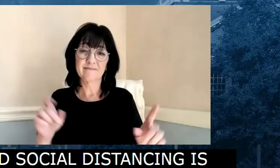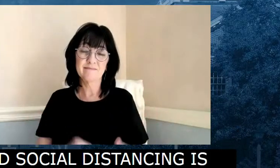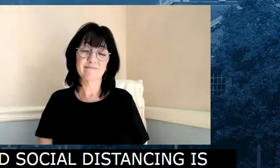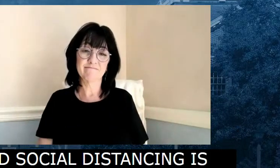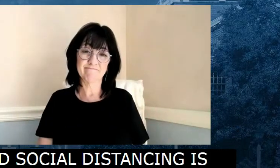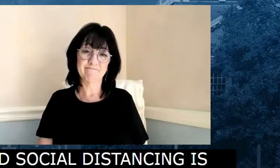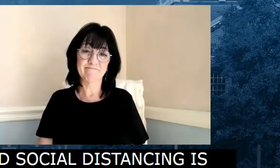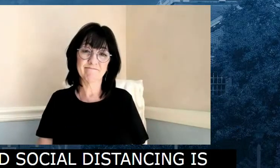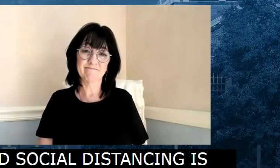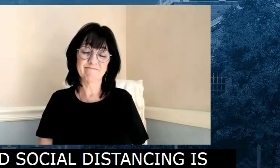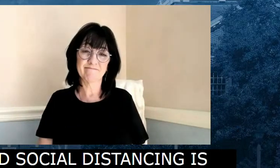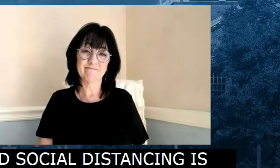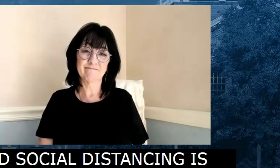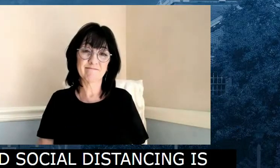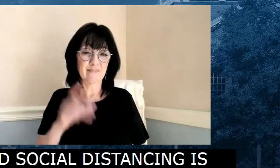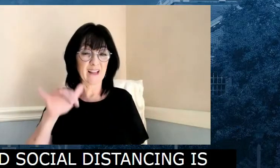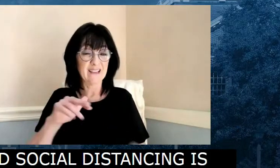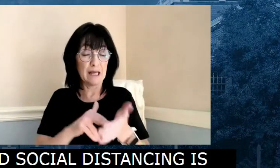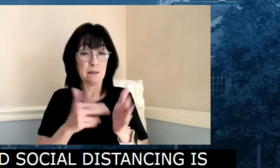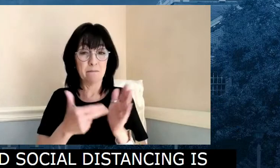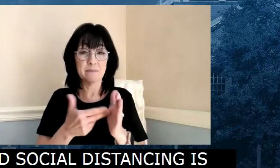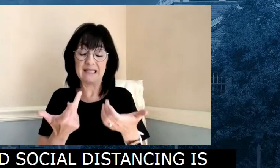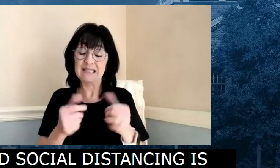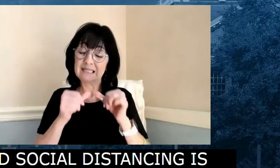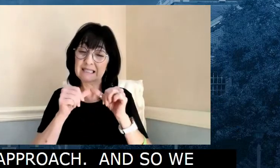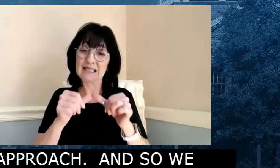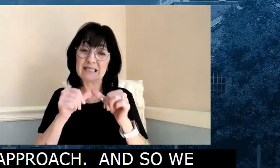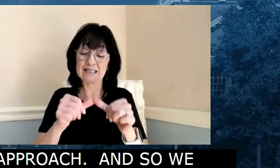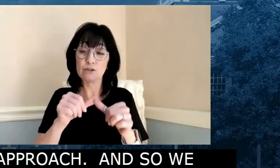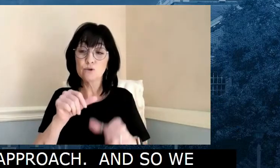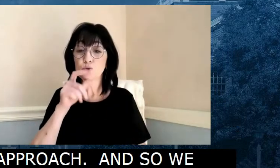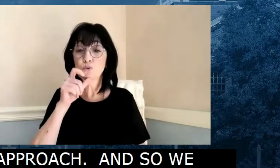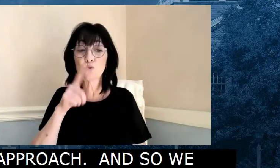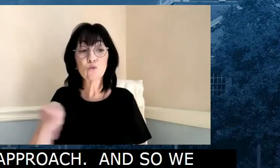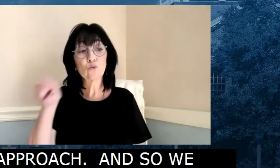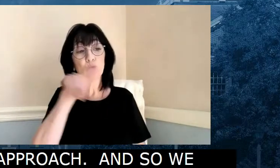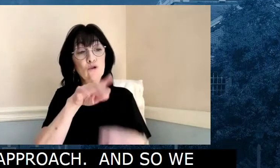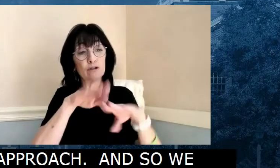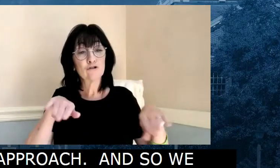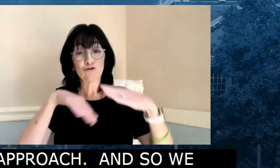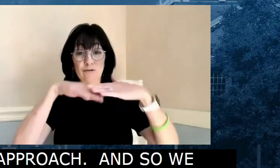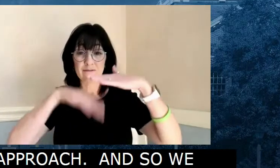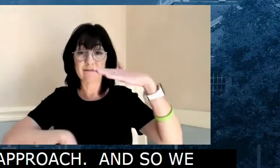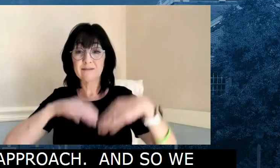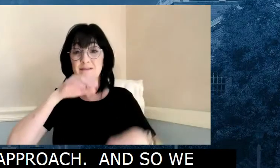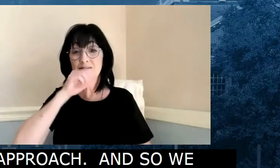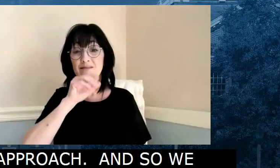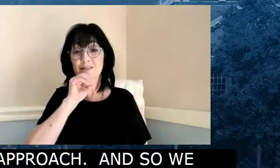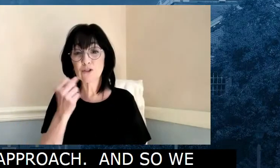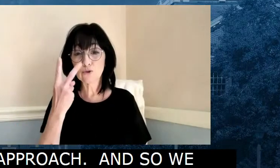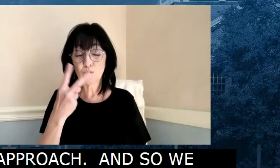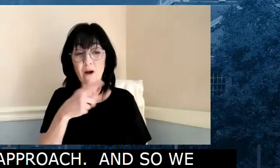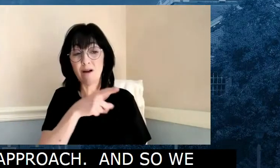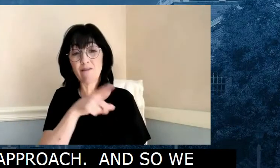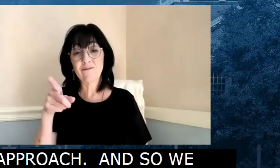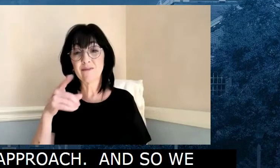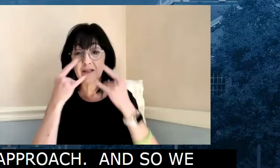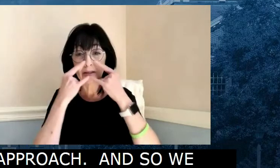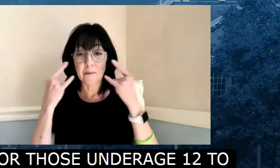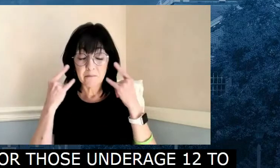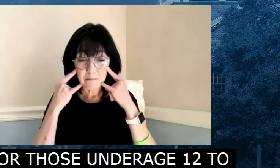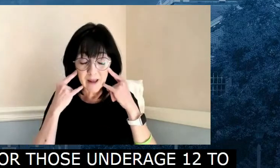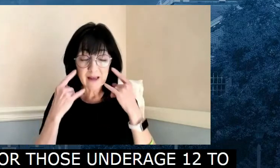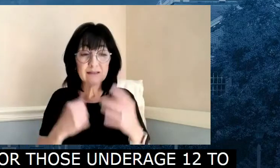we continue, therefore, to recommend for those under age 12 to wear a mask when they're in public, to